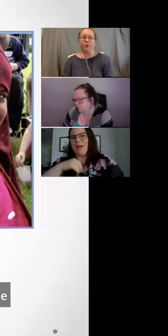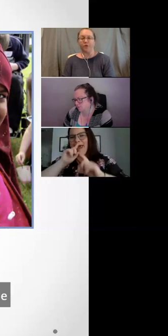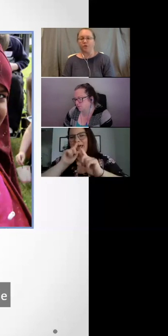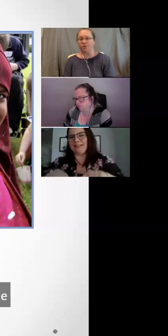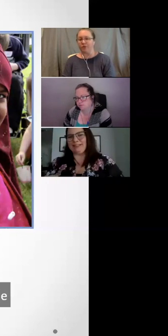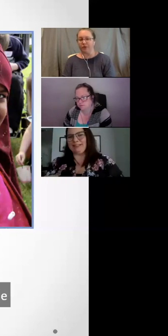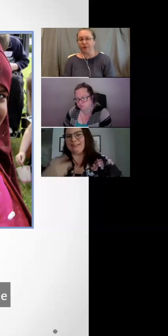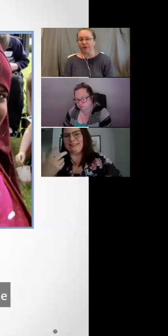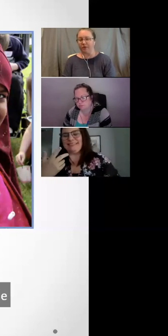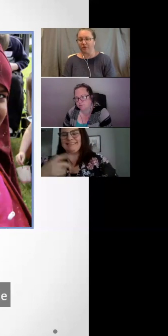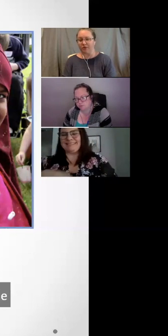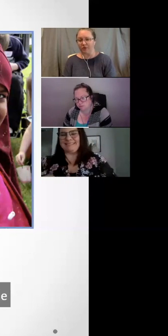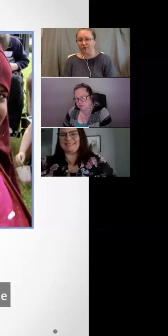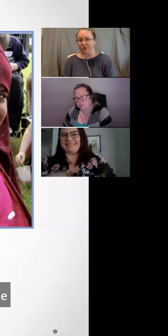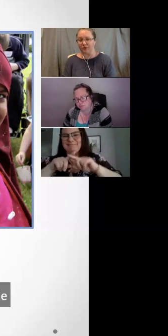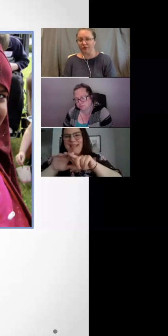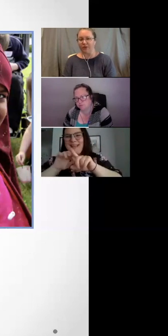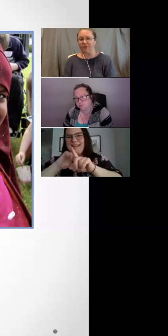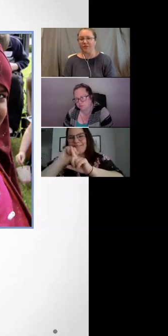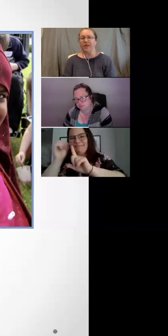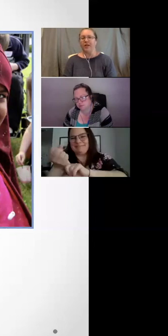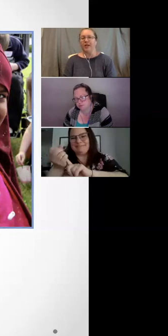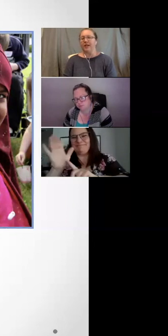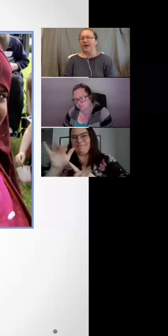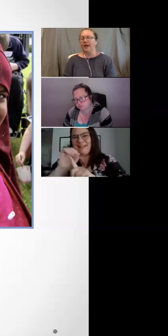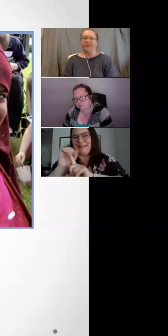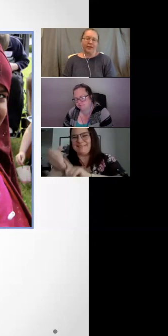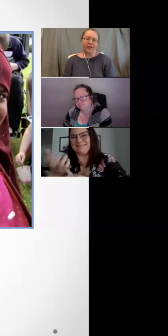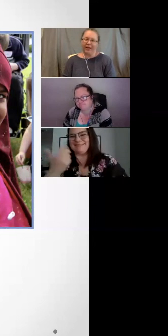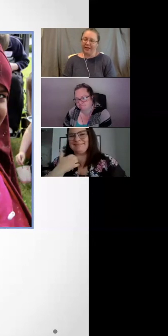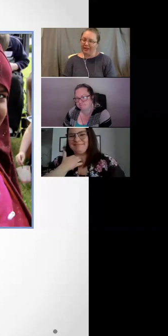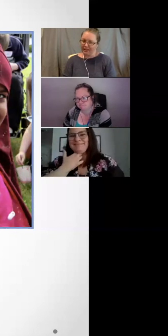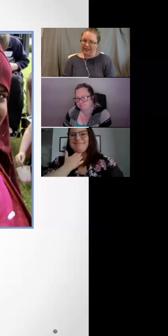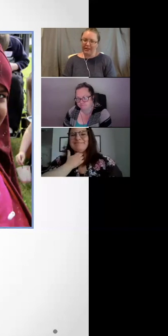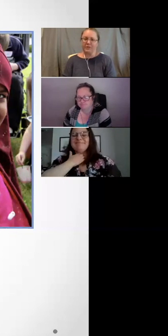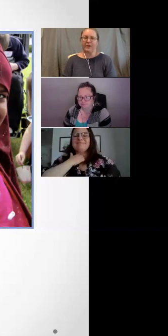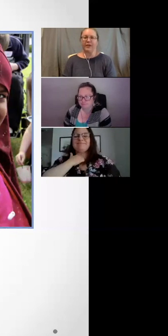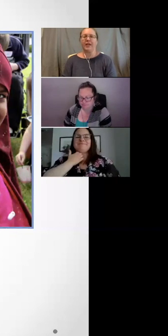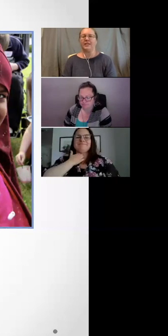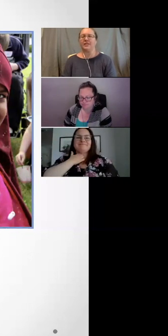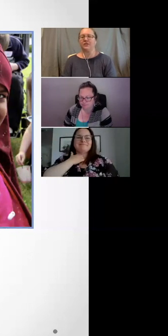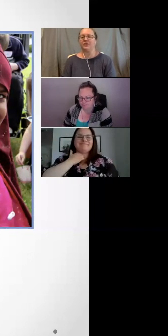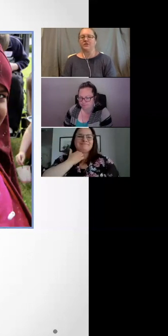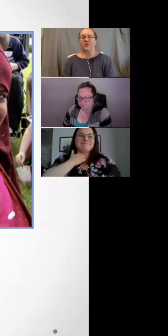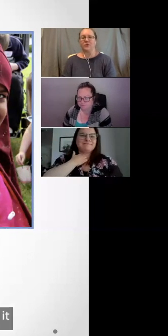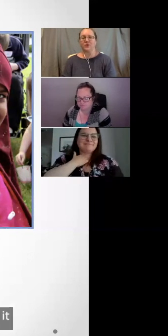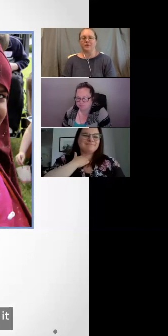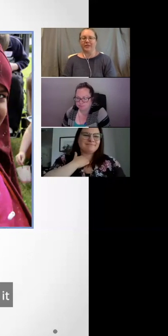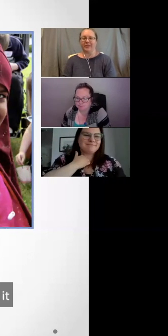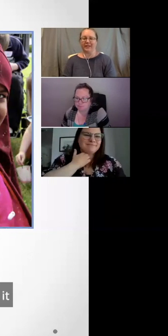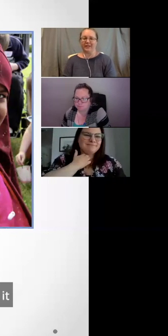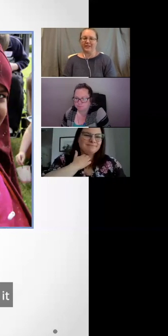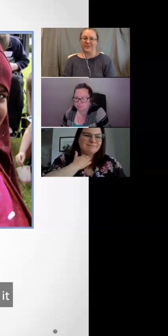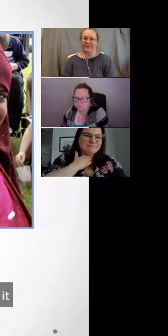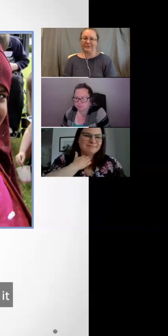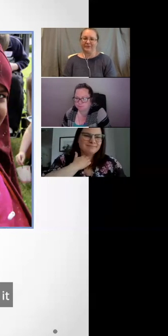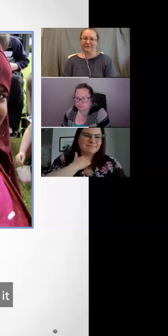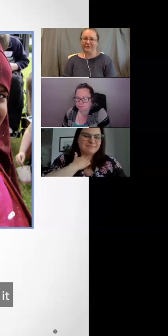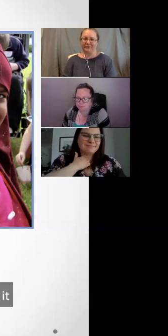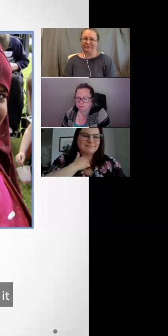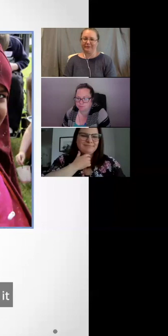work in partnership with their community service providers. Again, it is case by case. There is no one blanket